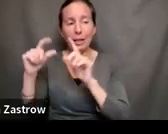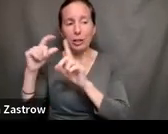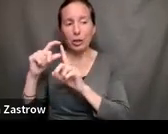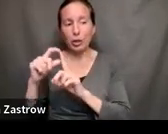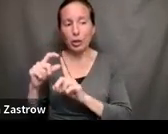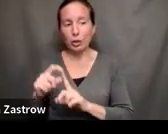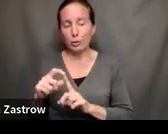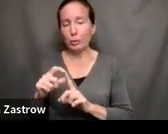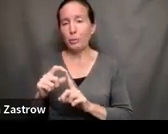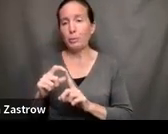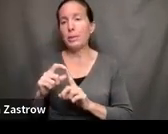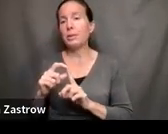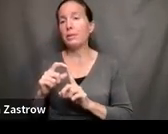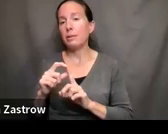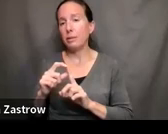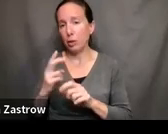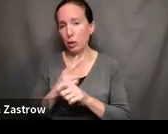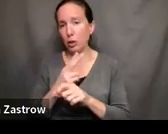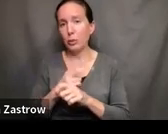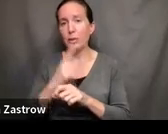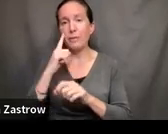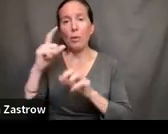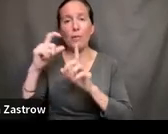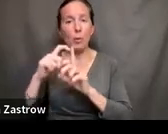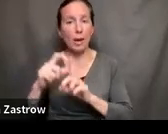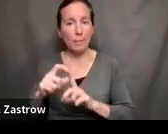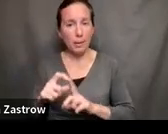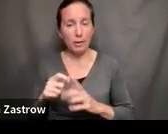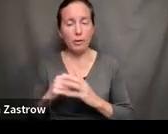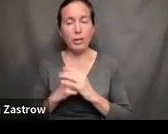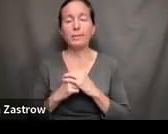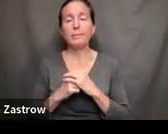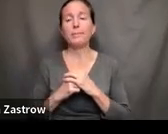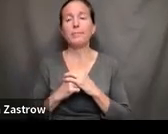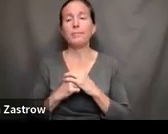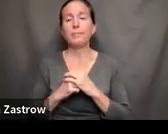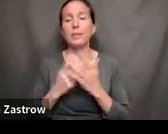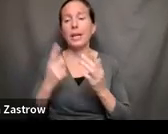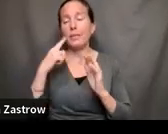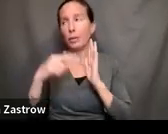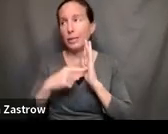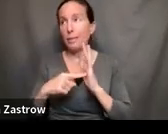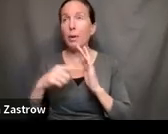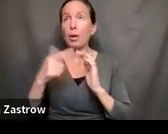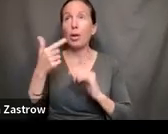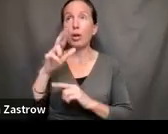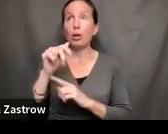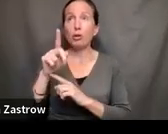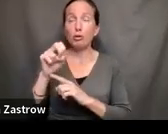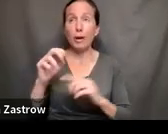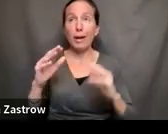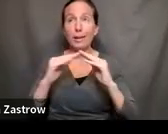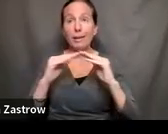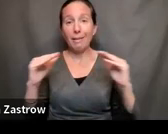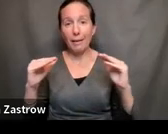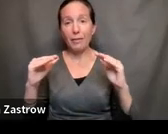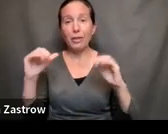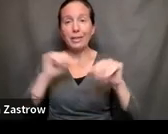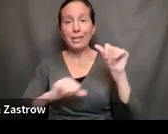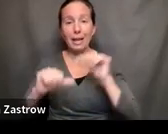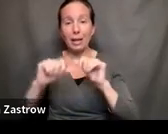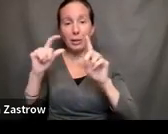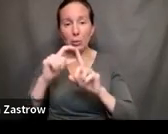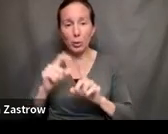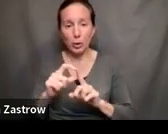on vocabulary. And we want the student to identify grade level science terms with 50% accuracy over 3